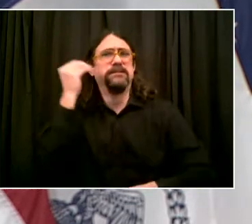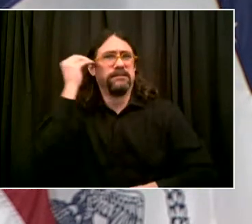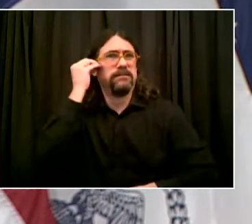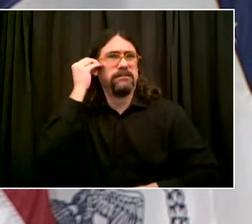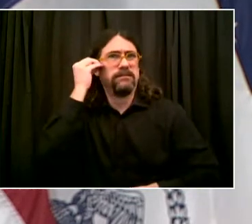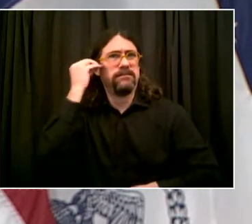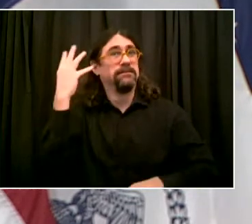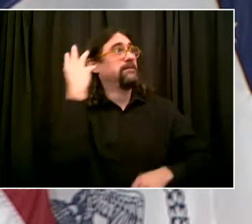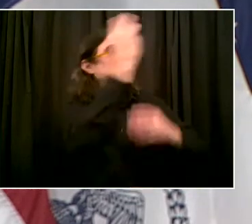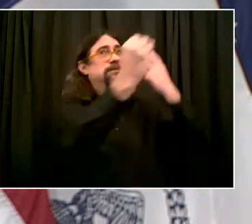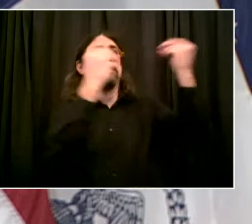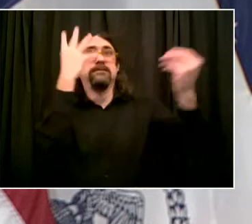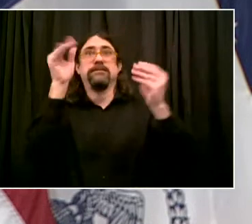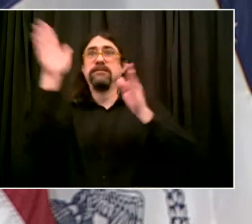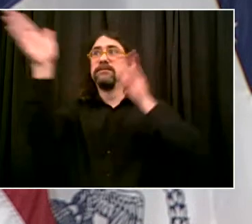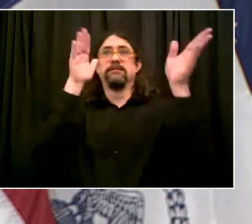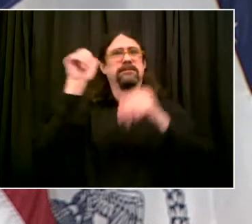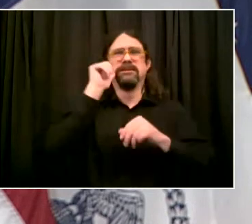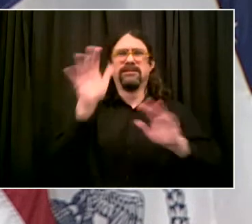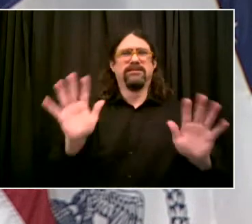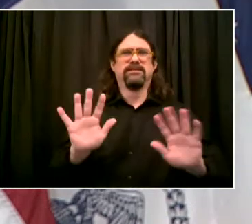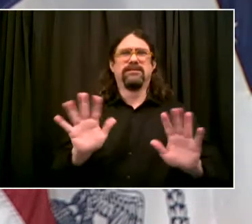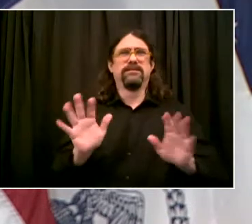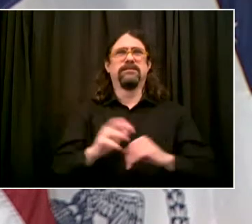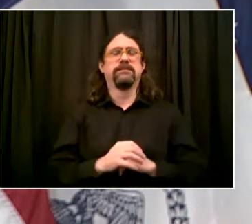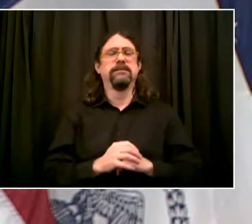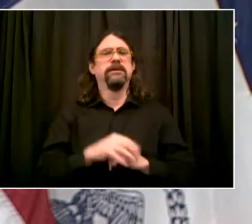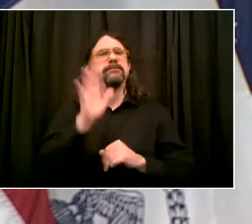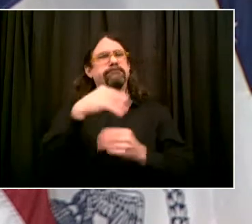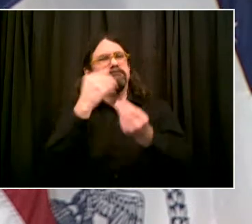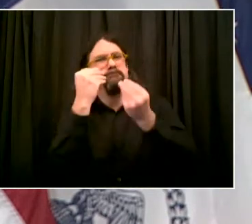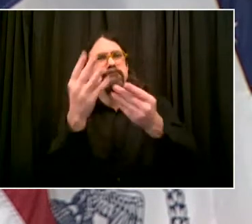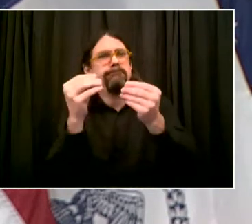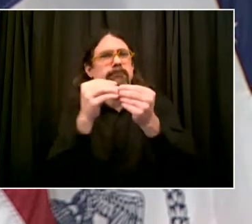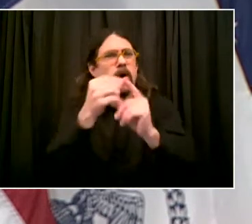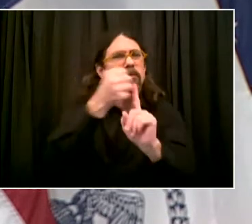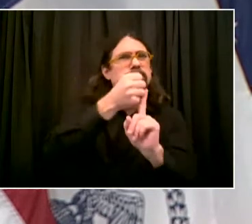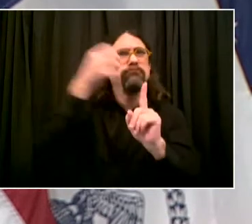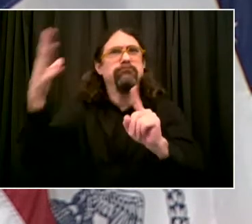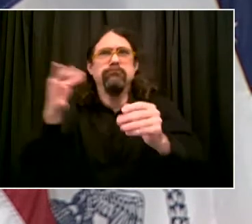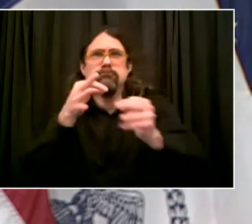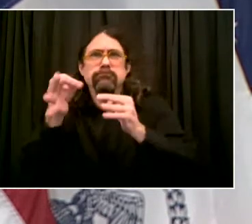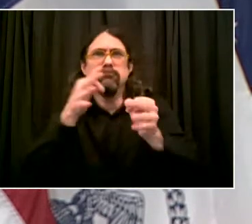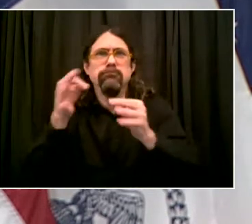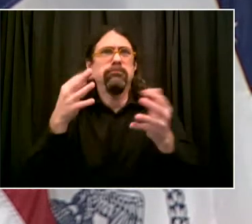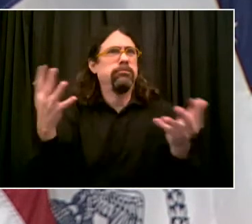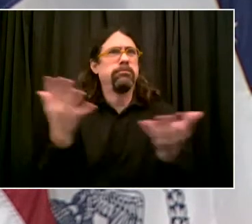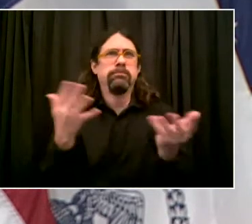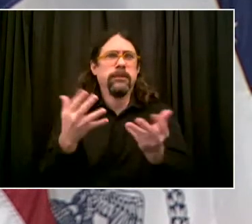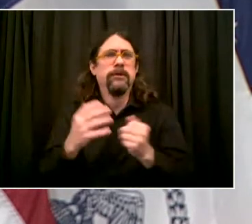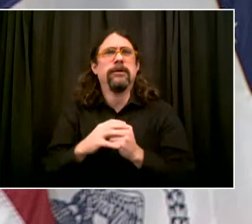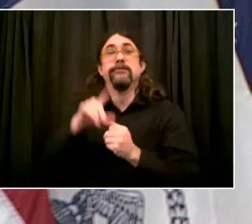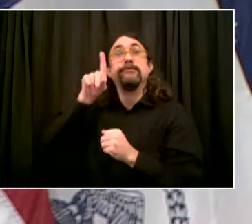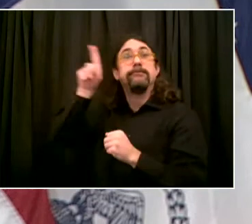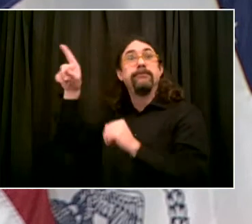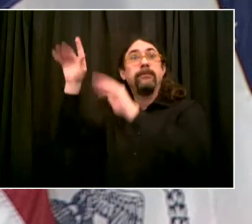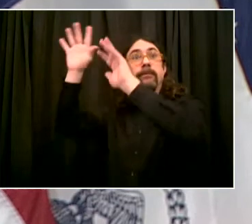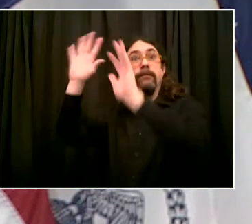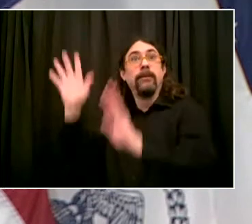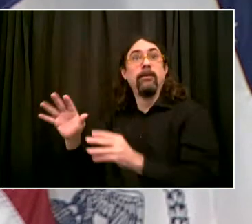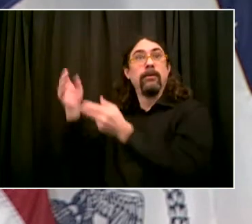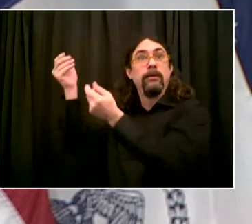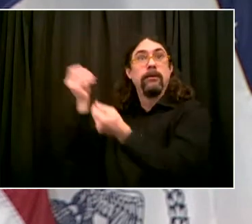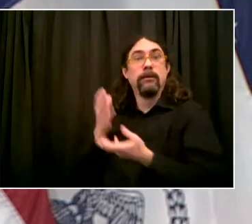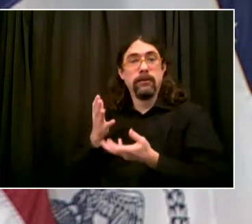issued a winter storm advisory. We expect heavy snow and gusty wind. Now, it will start tonight, but gets